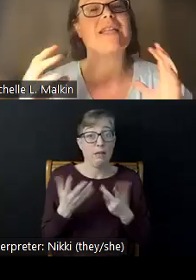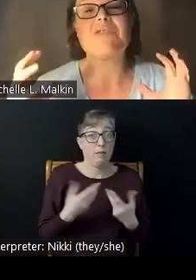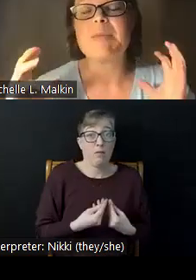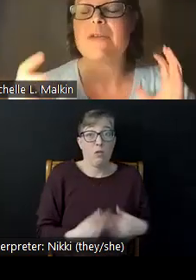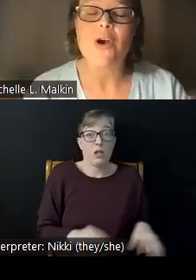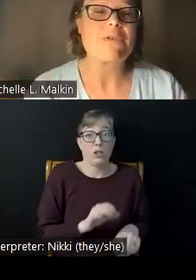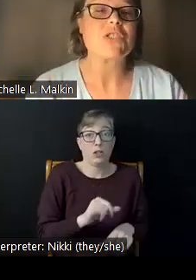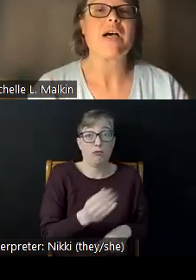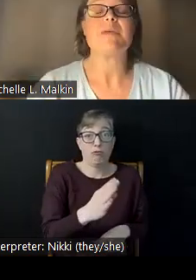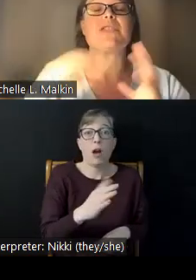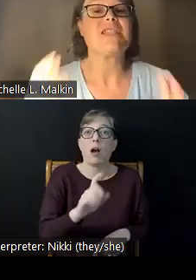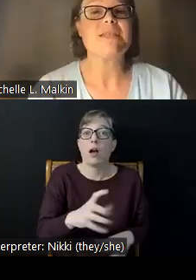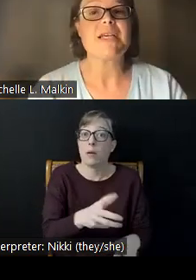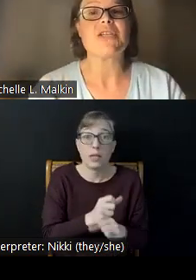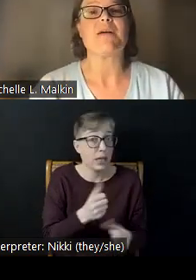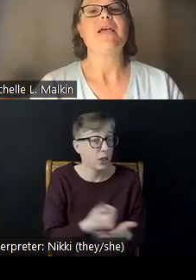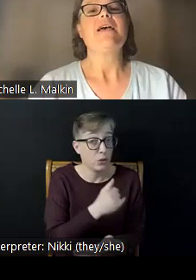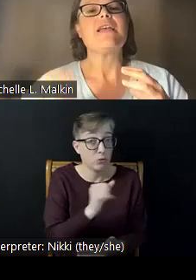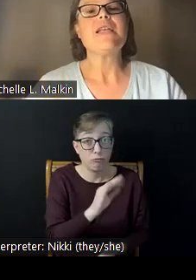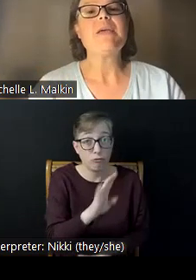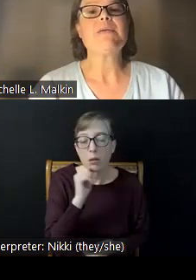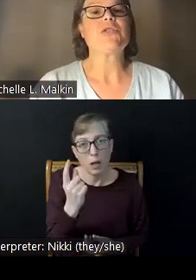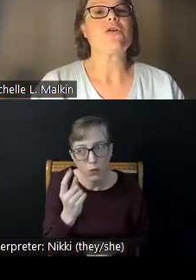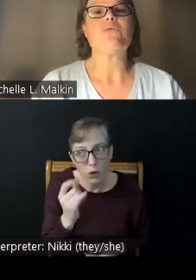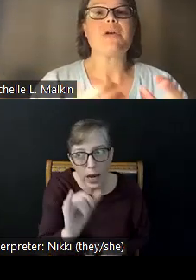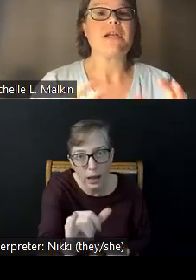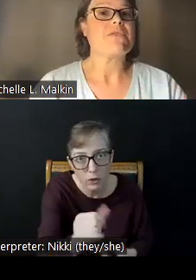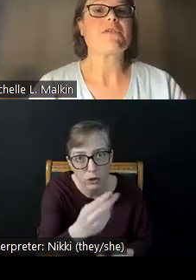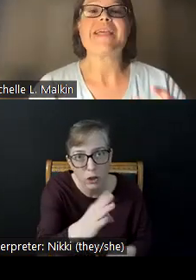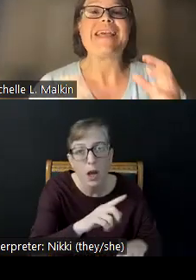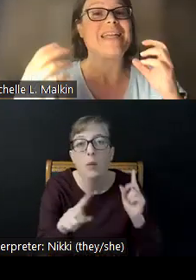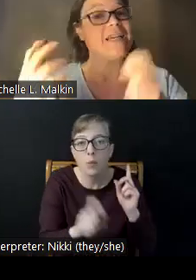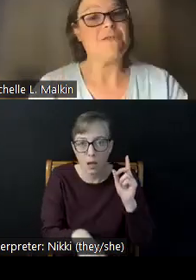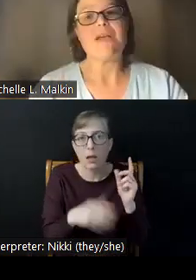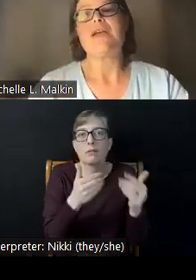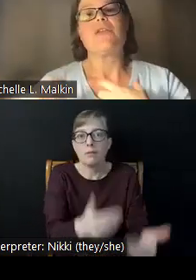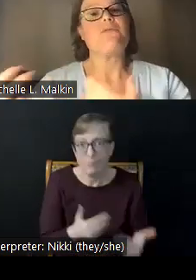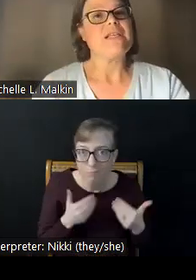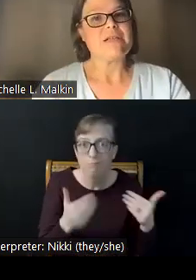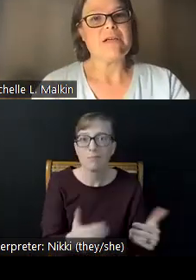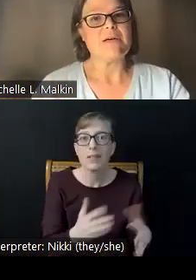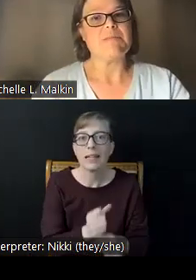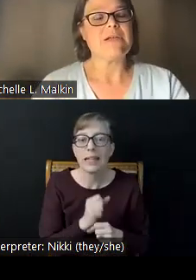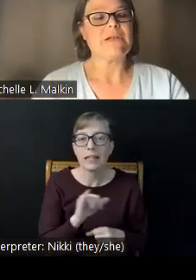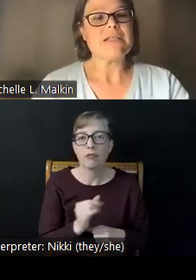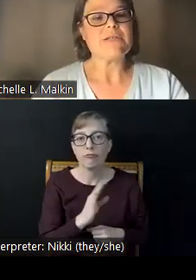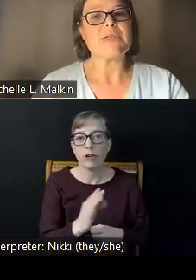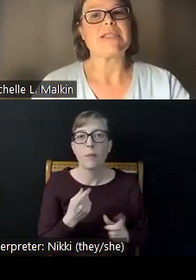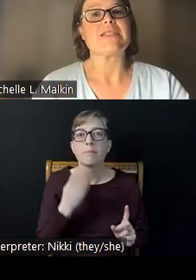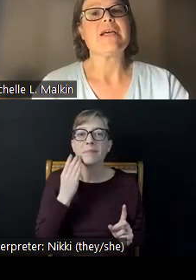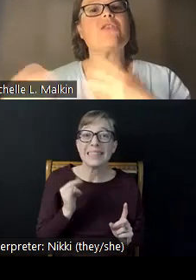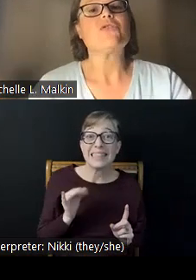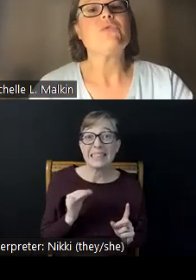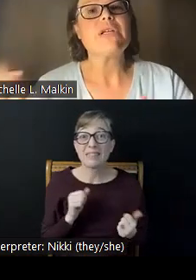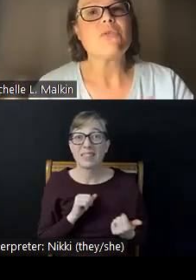It doesn't have to be a forever job. It just needs to be a job. They need to be able to show whenever and if they're facing legal